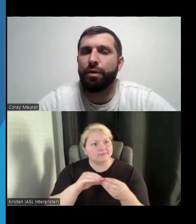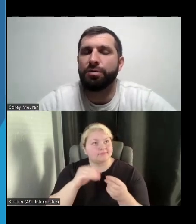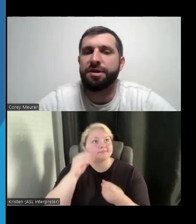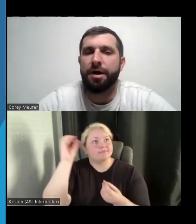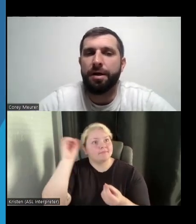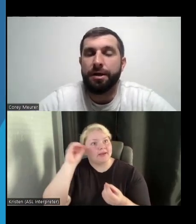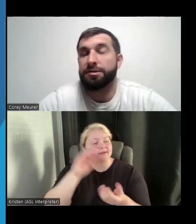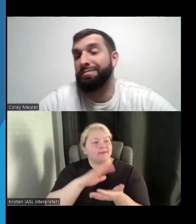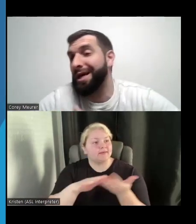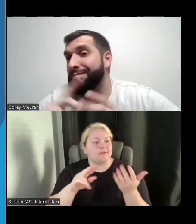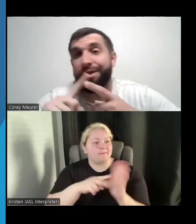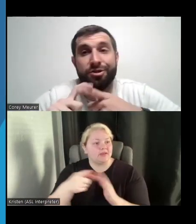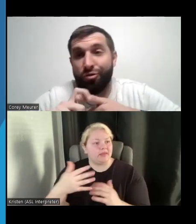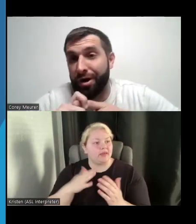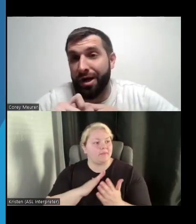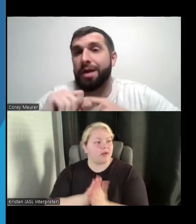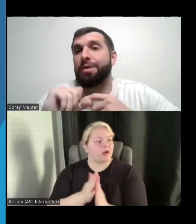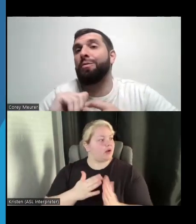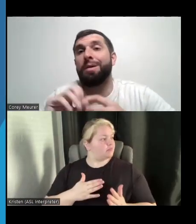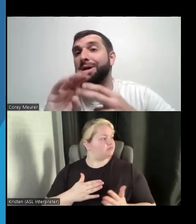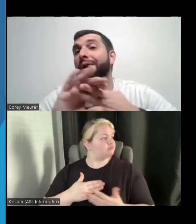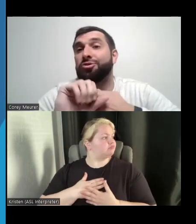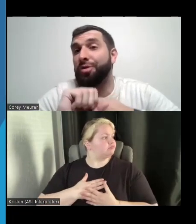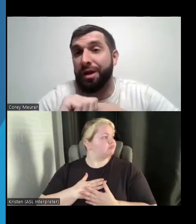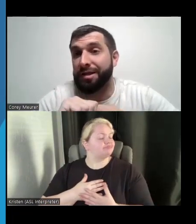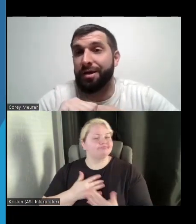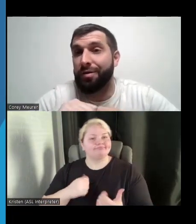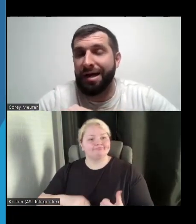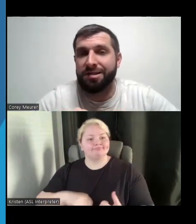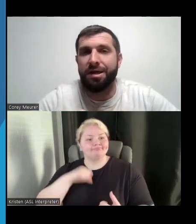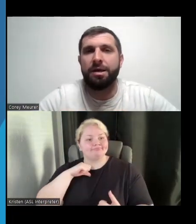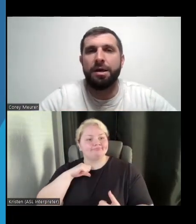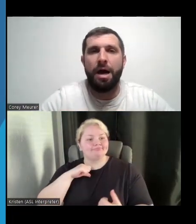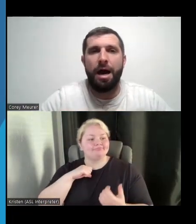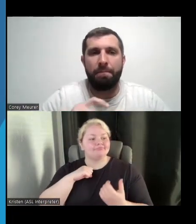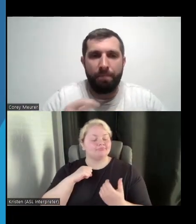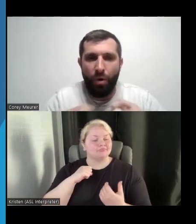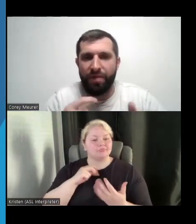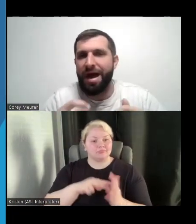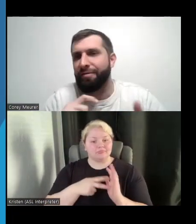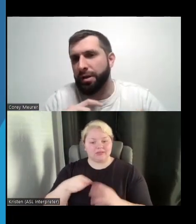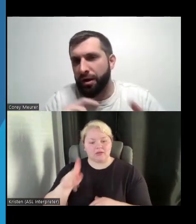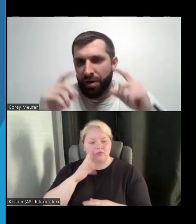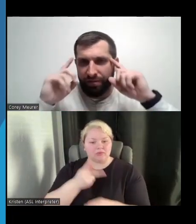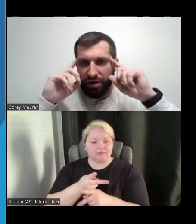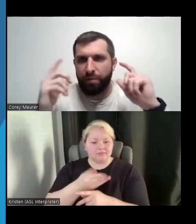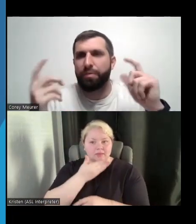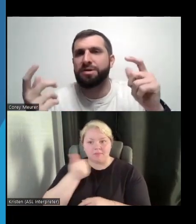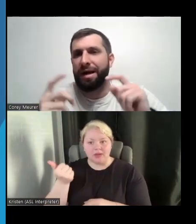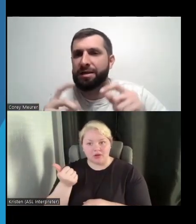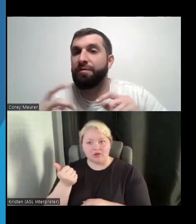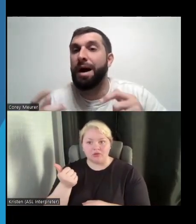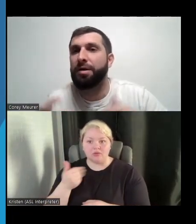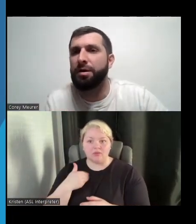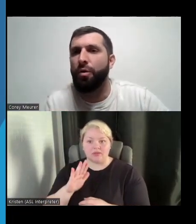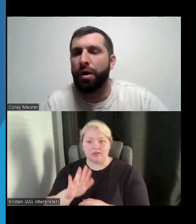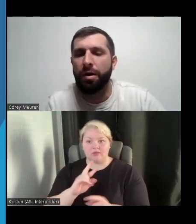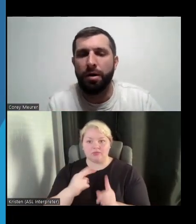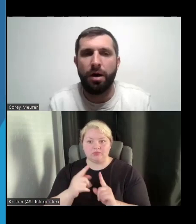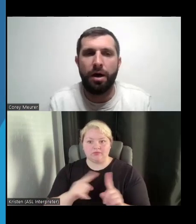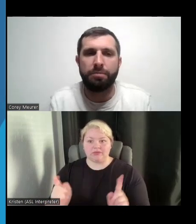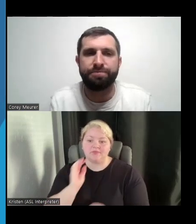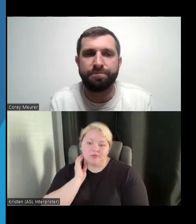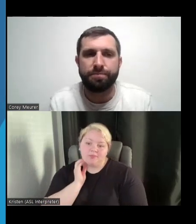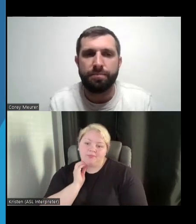that, as opposed to sometimes destroying it or maybe not treating it so nicely when they have a little bit of a different perspective about it,